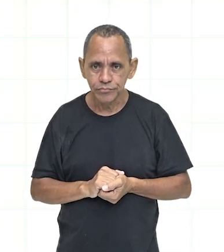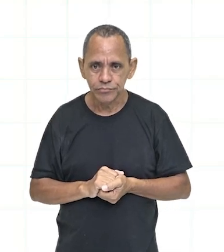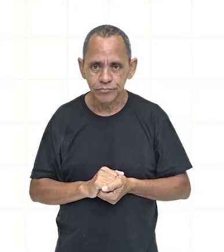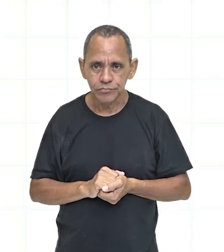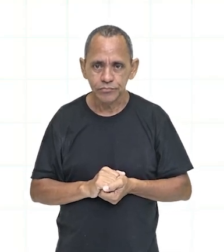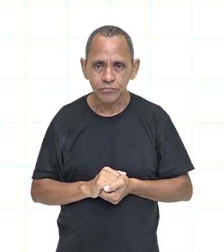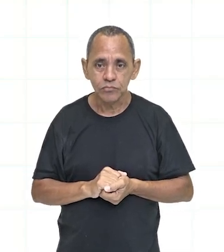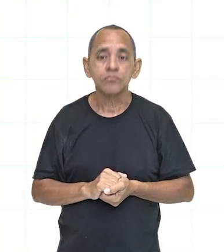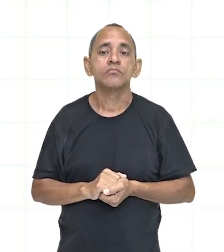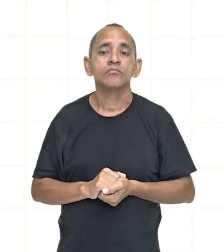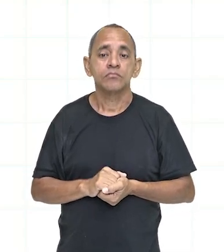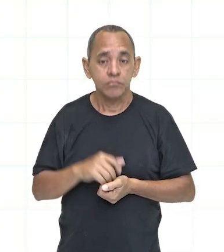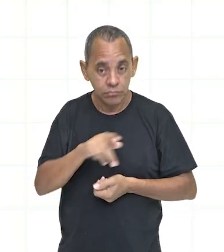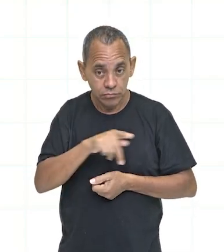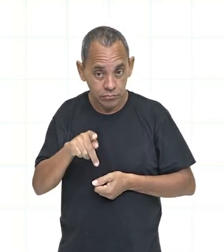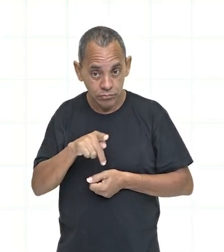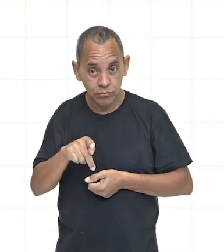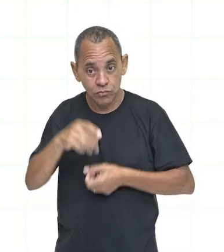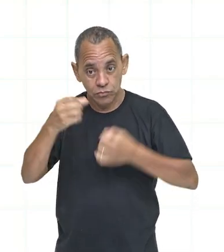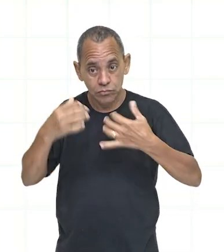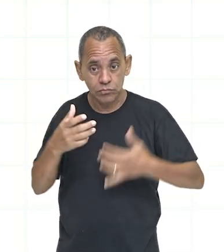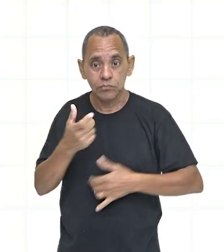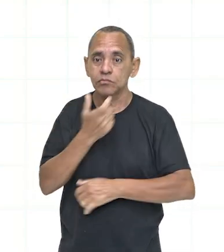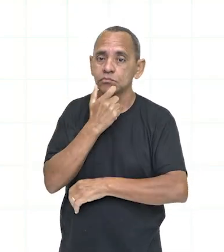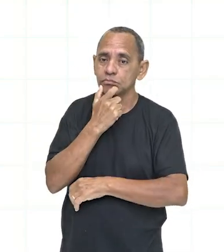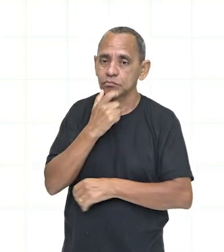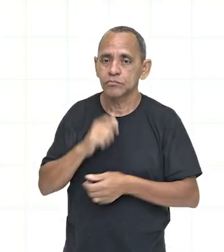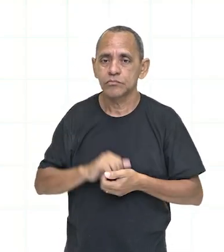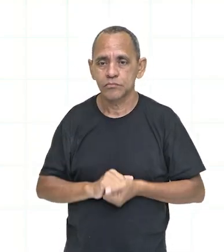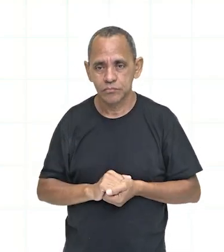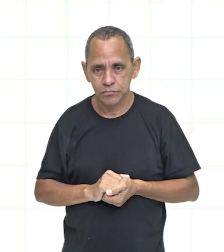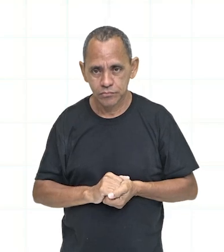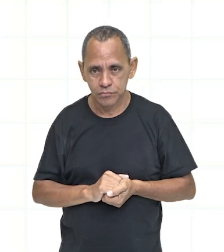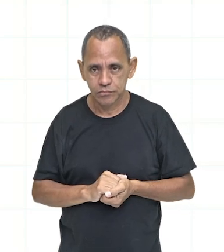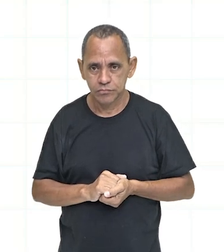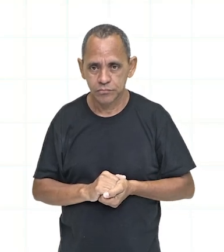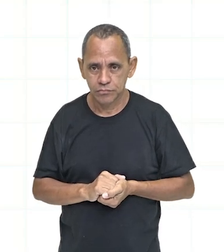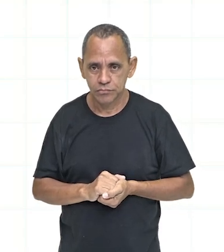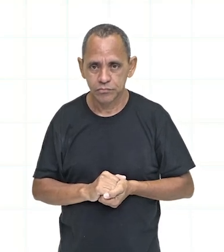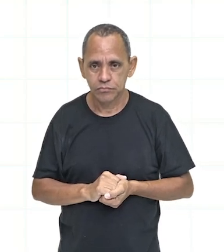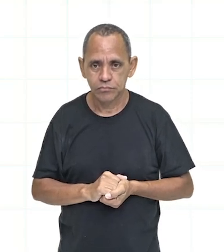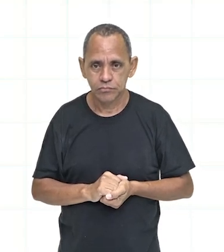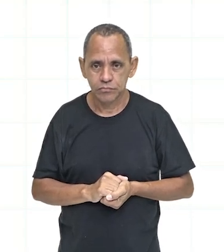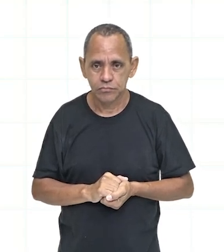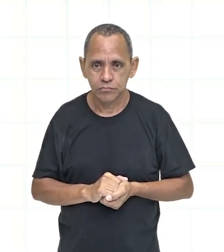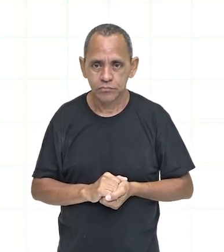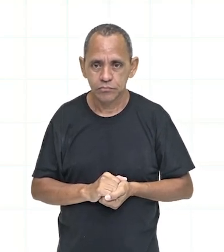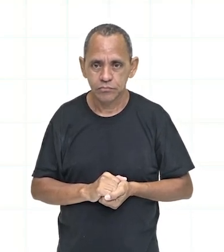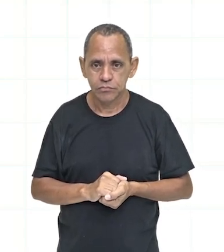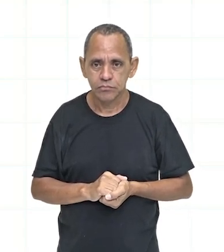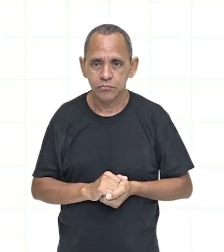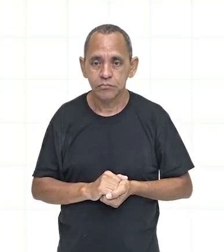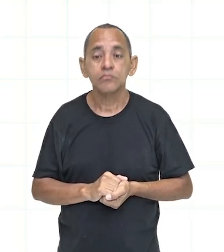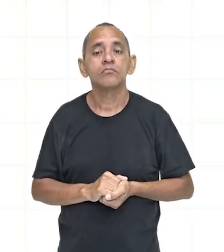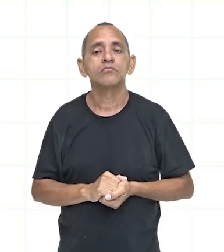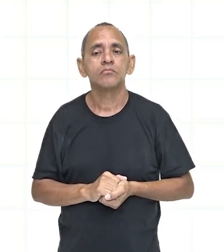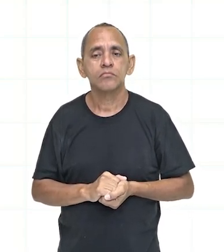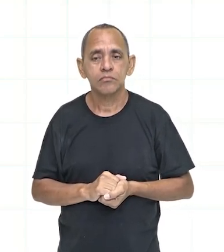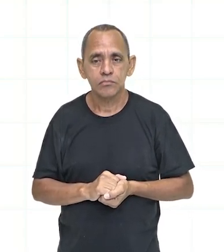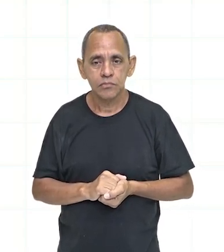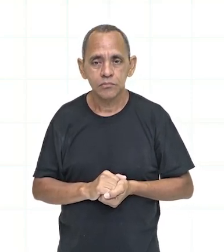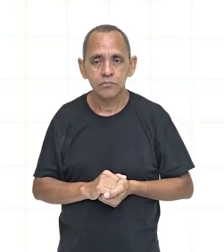looking forward this for weeks, but we need sunny weather for it to happen.